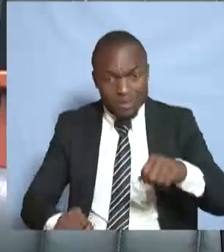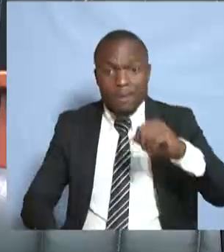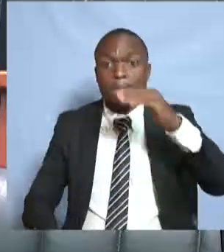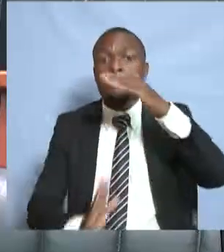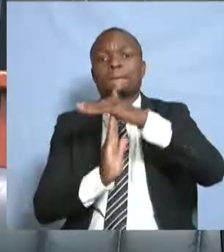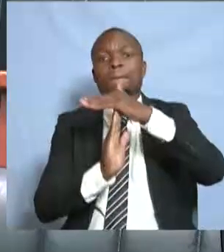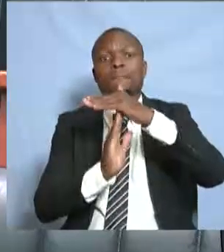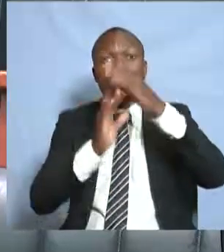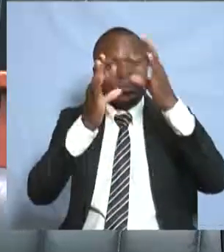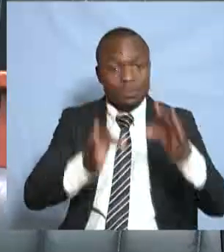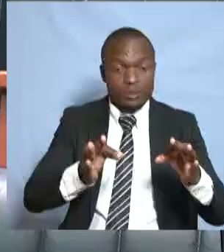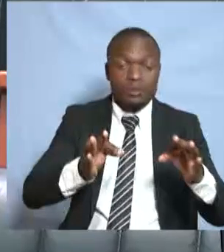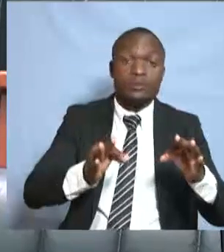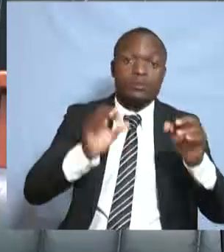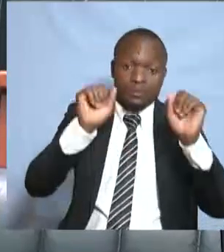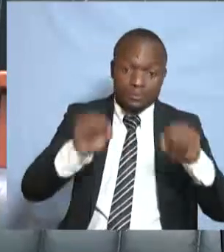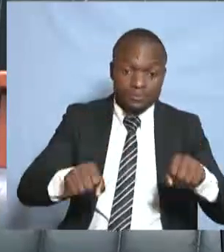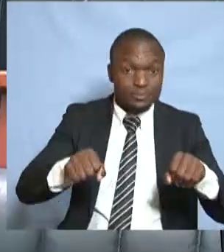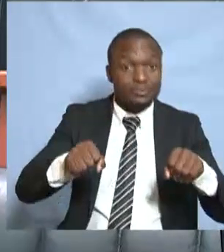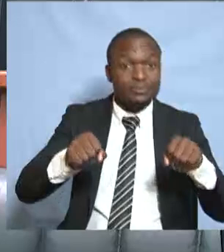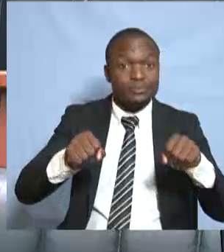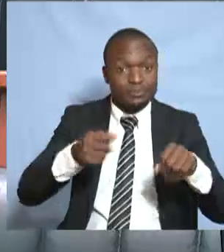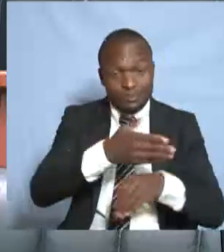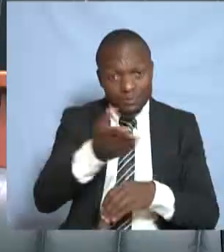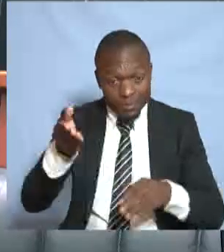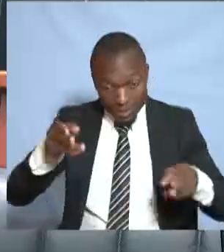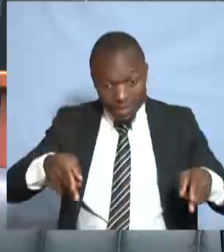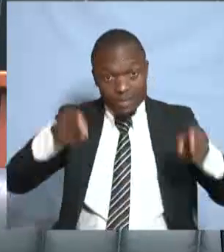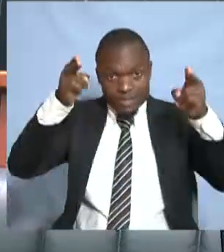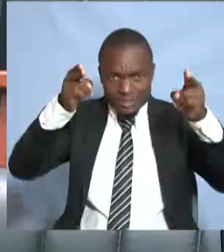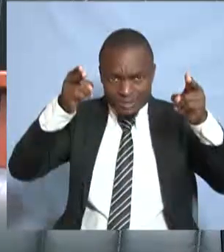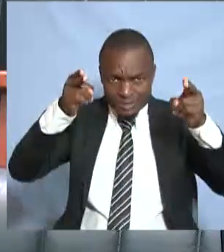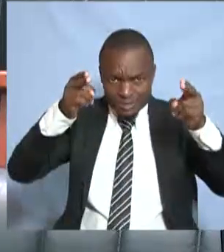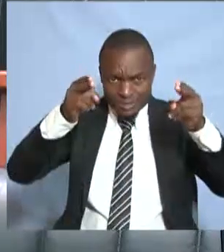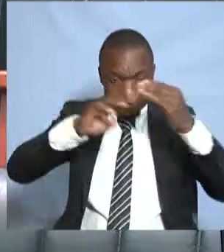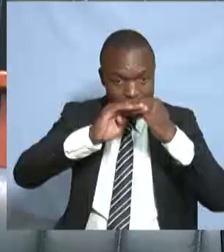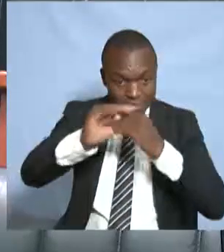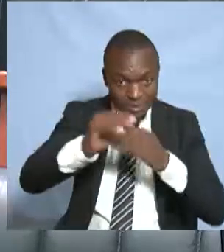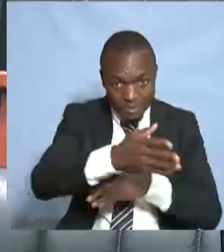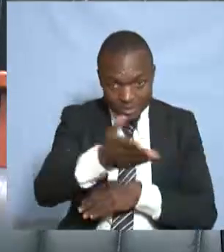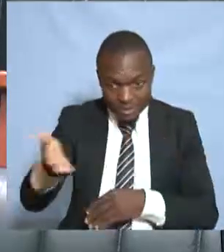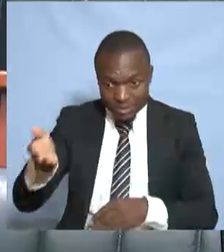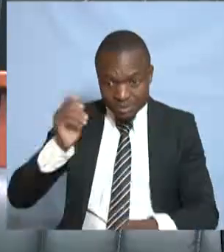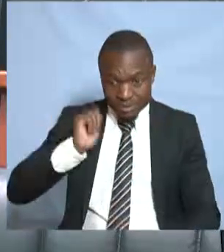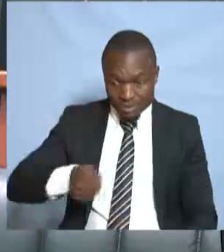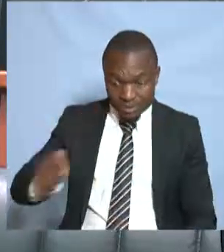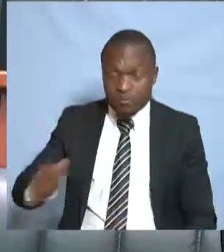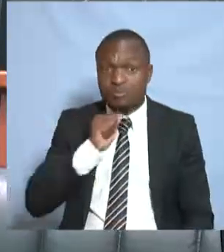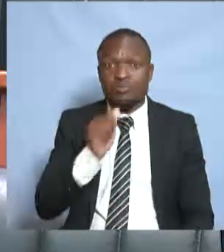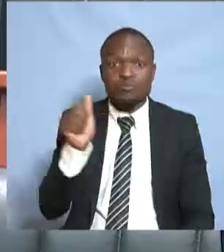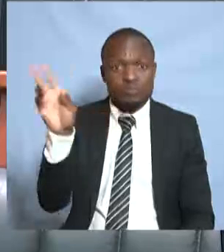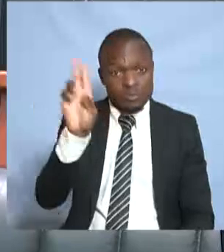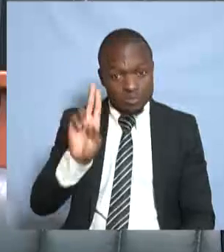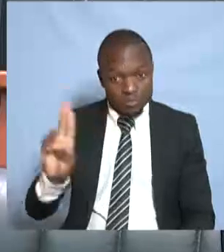if we are going to auction public assets, there are high chances, Mr. Speaker, that these assets are no longer of use to